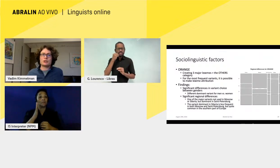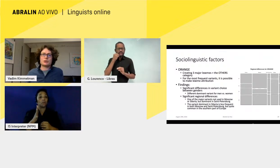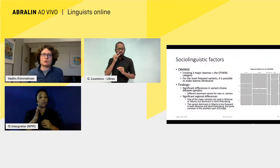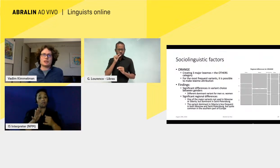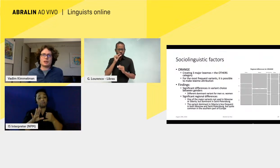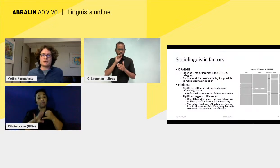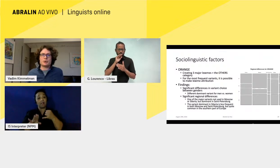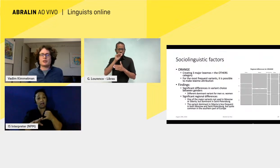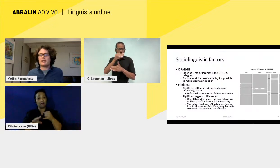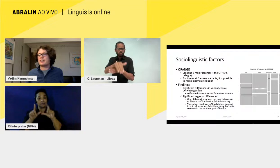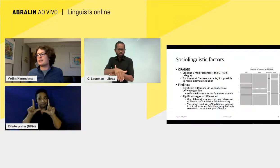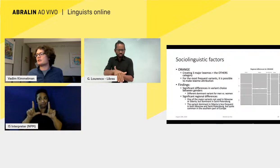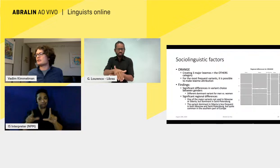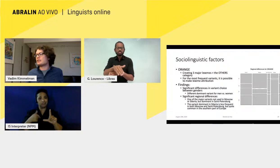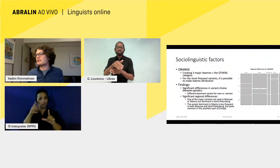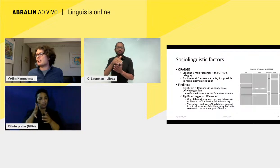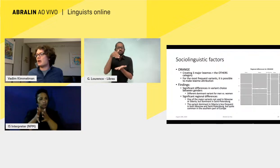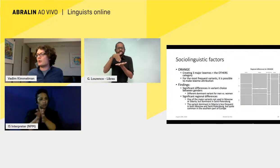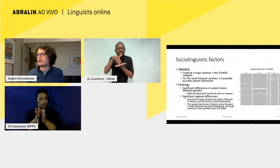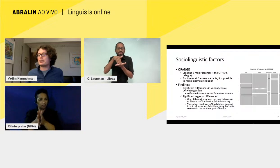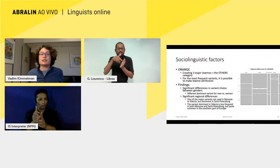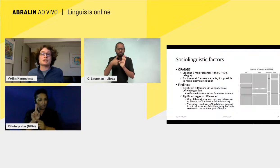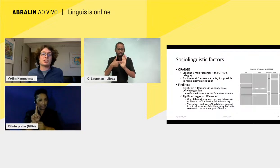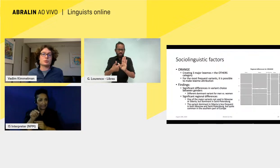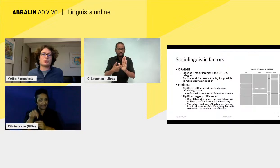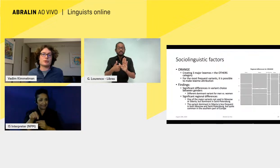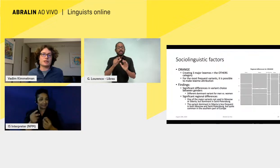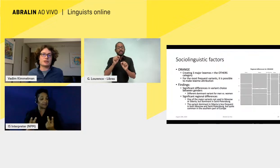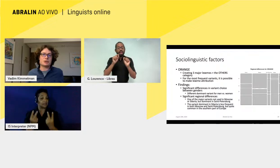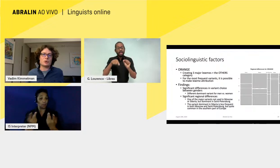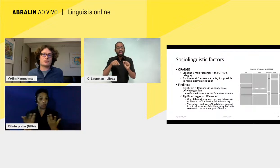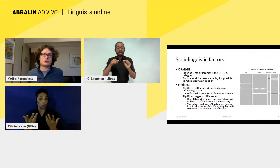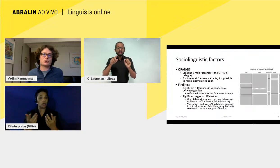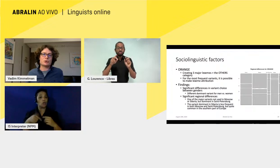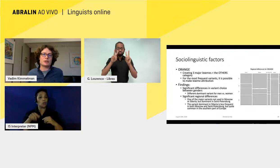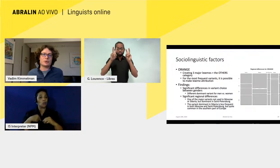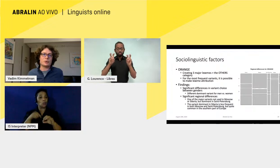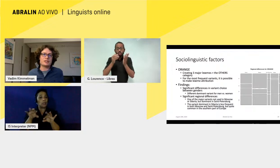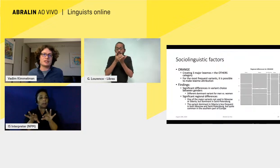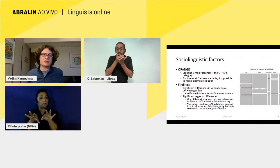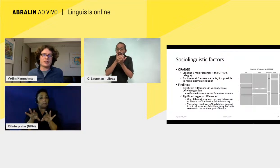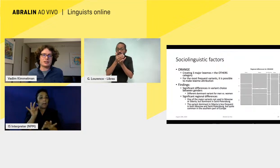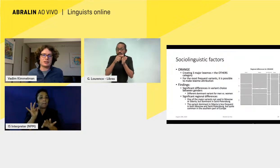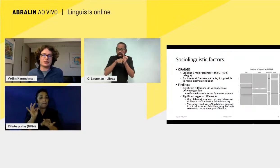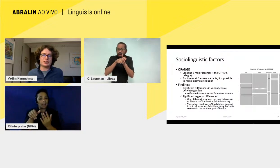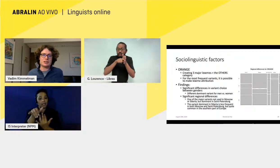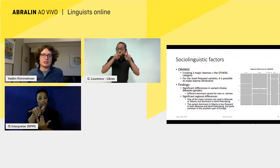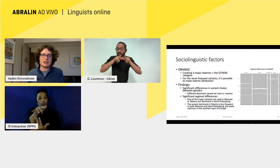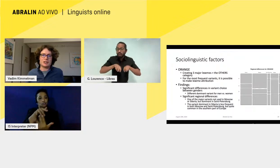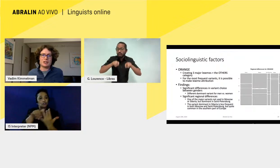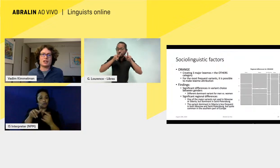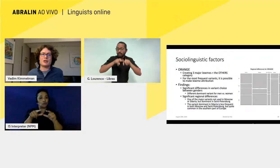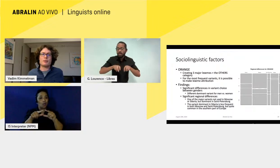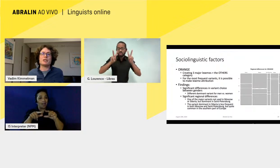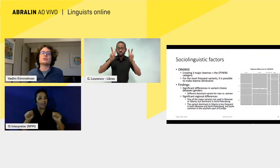that I wanted to tell you, and that is our initial exploration of sociolinguistic